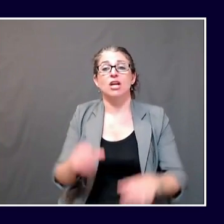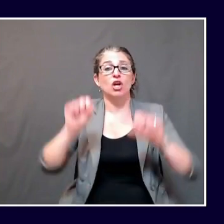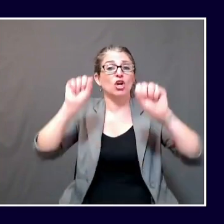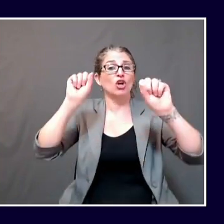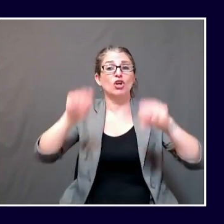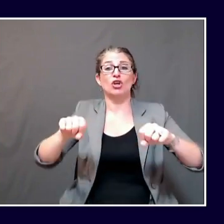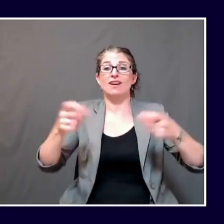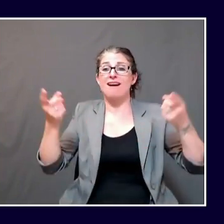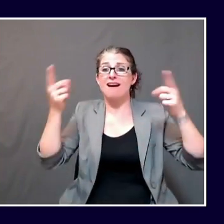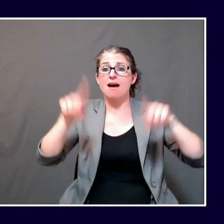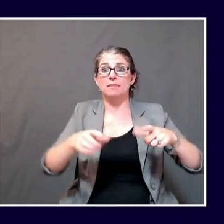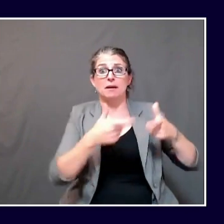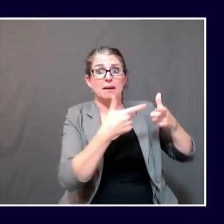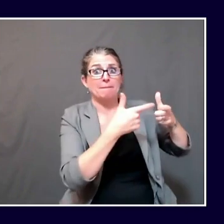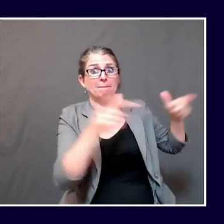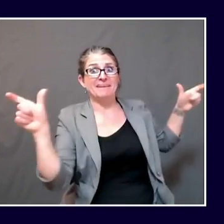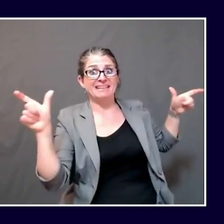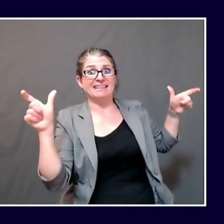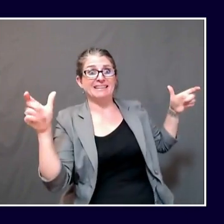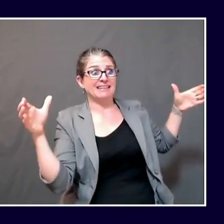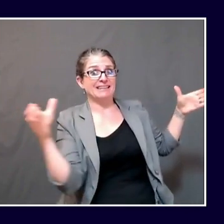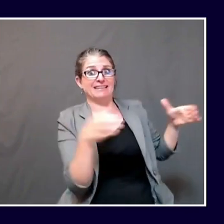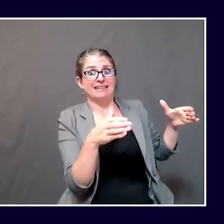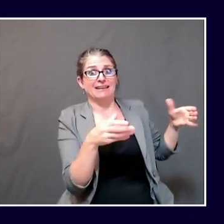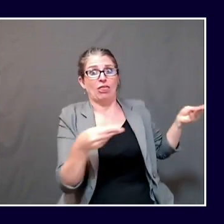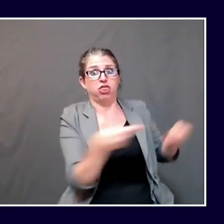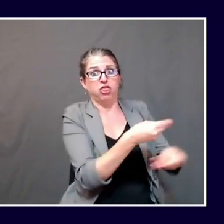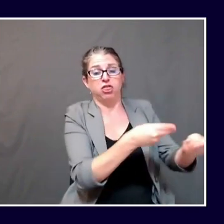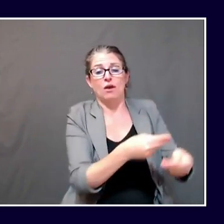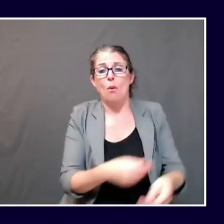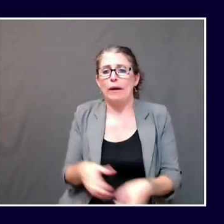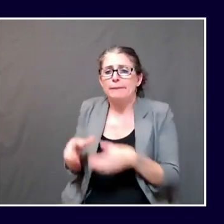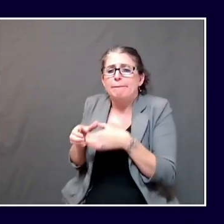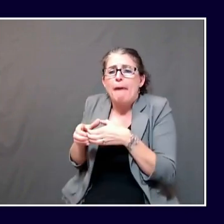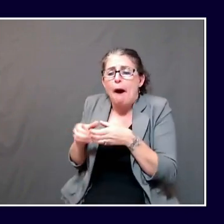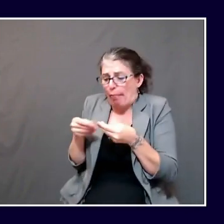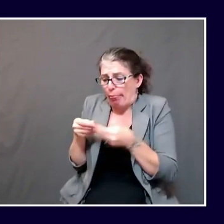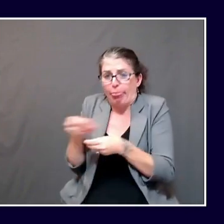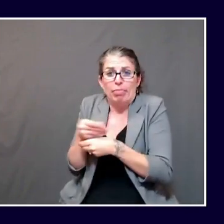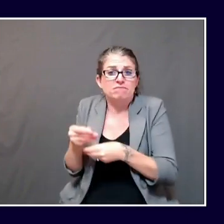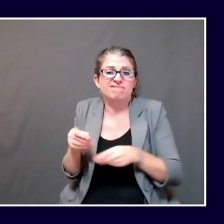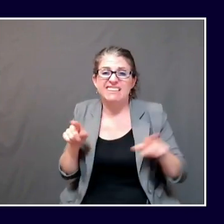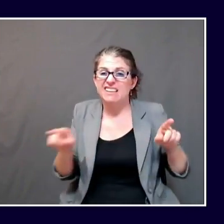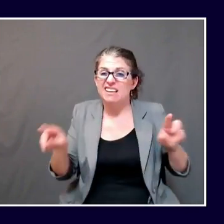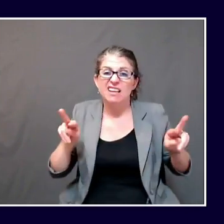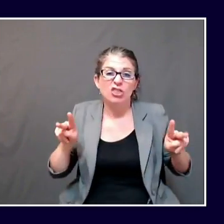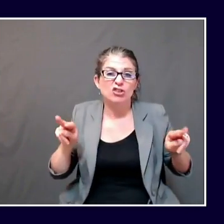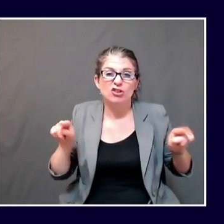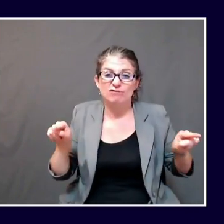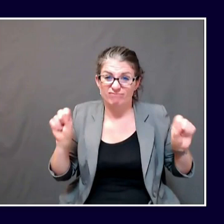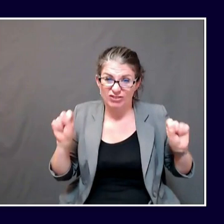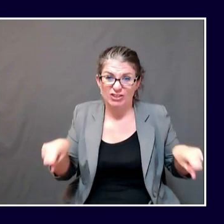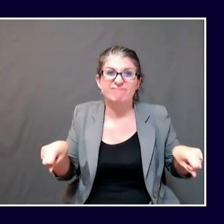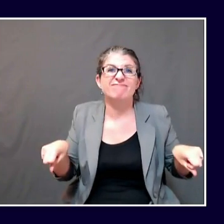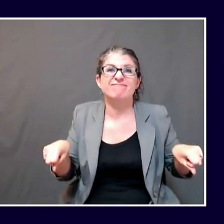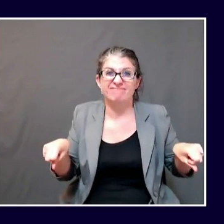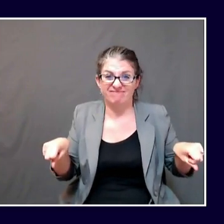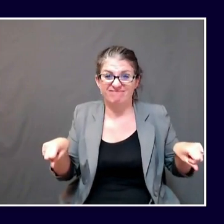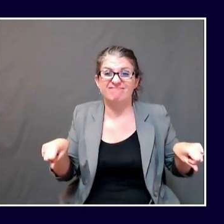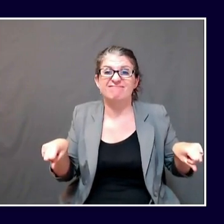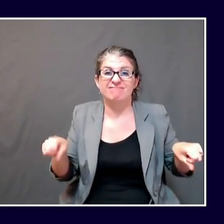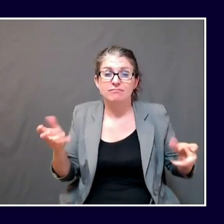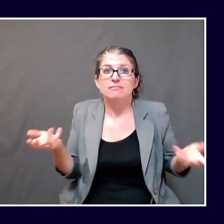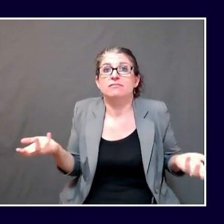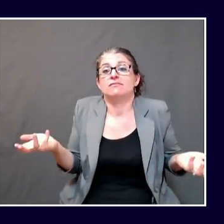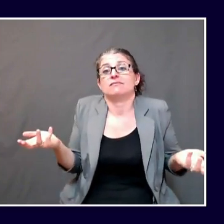the alternative side, is what we are seeing the beginning of greater and greater levels of community spread that are